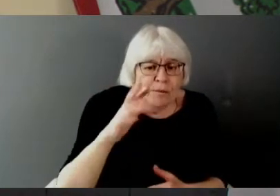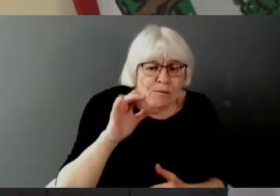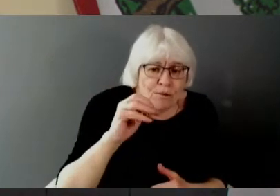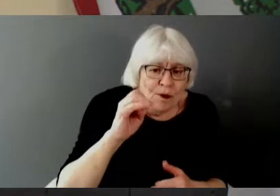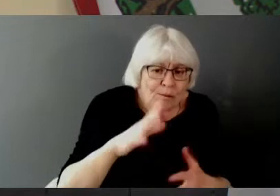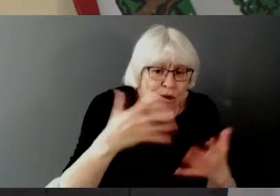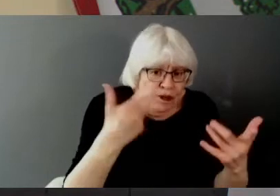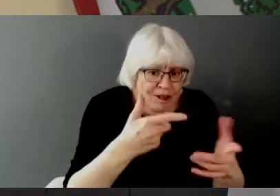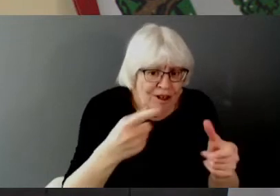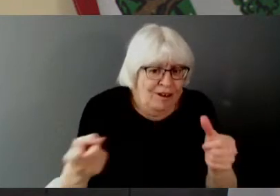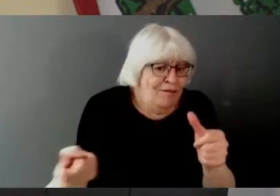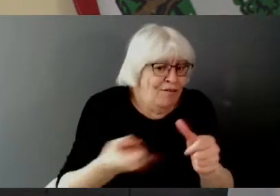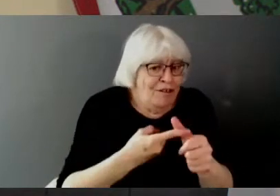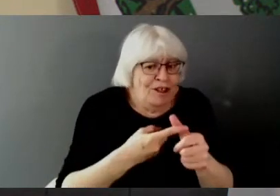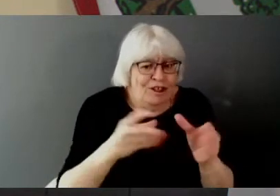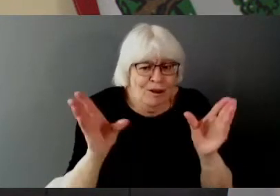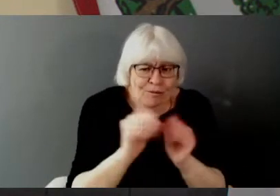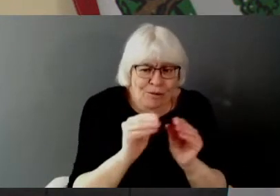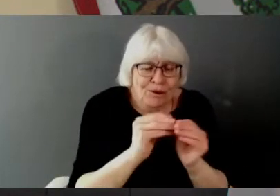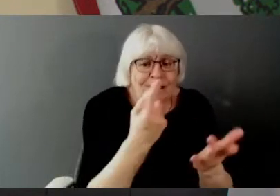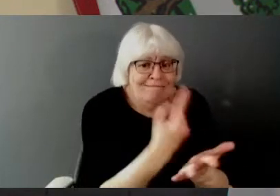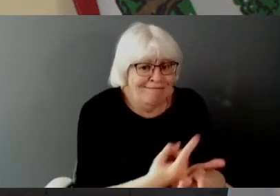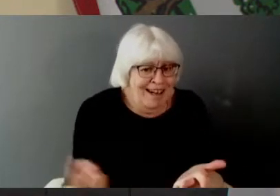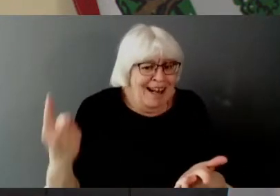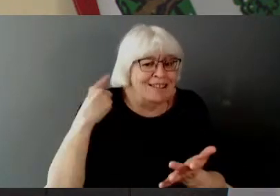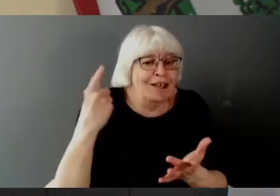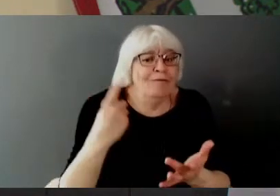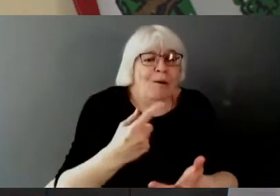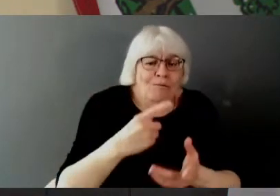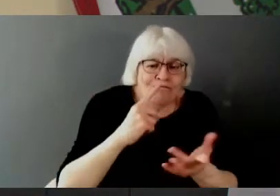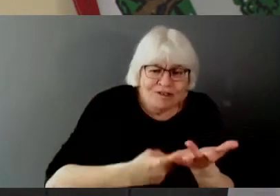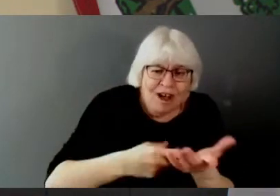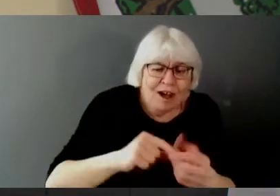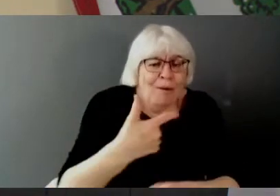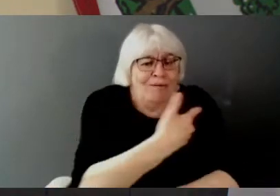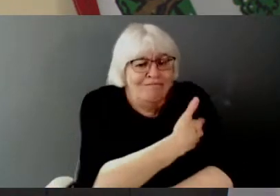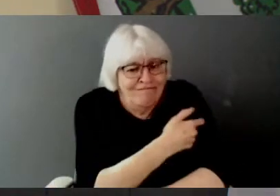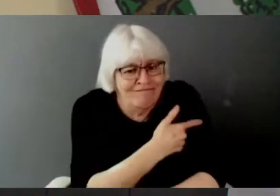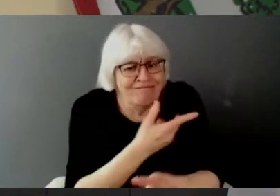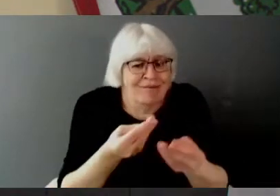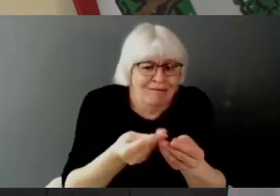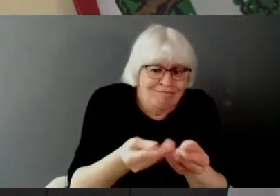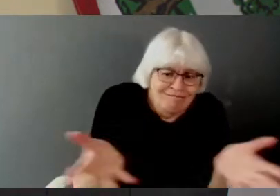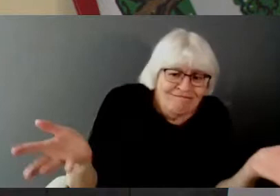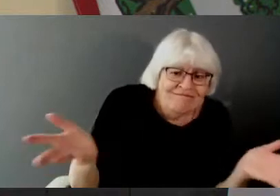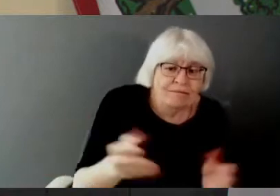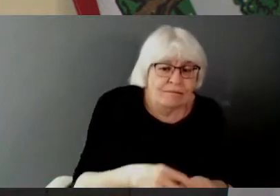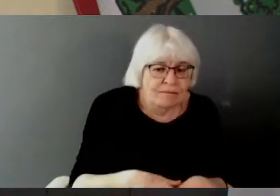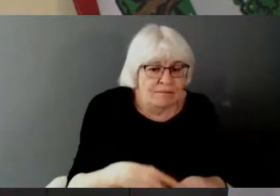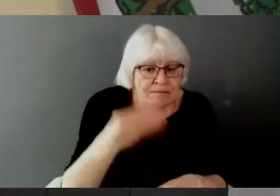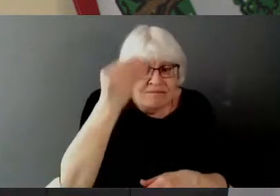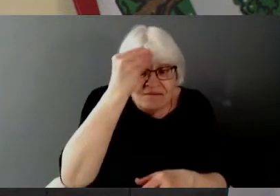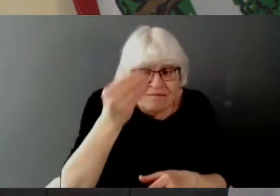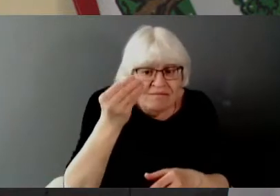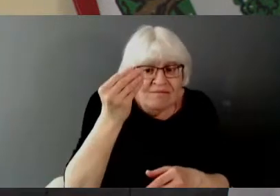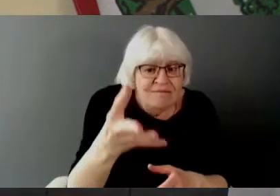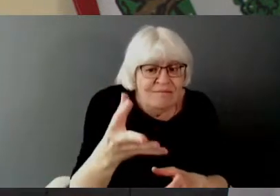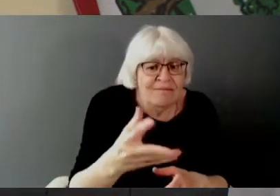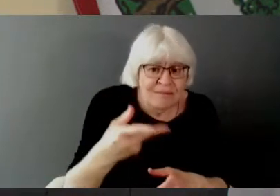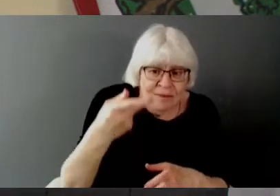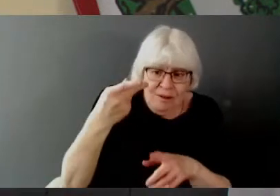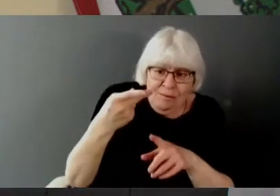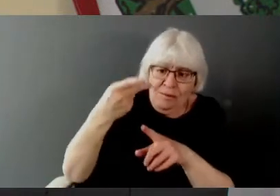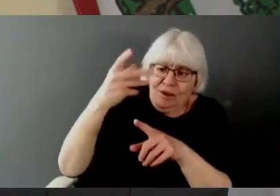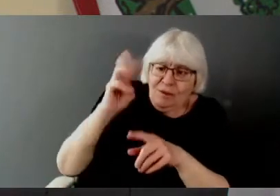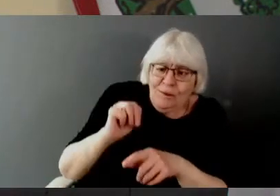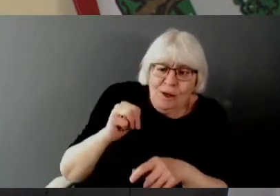rollout, and we did make it known to the Prime Minister and the federal government that we have the ability and the capacity to